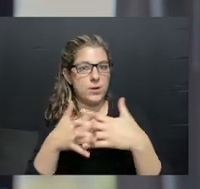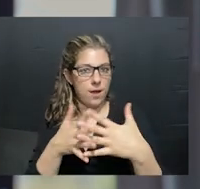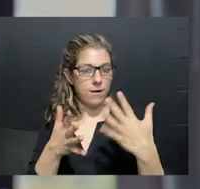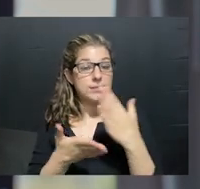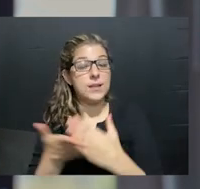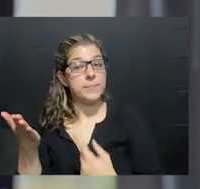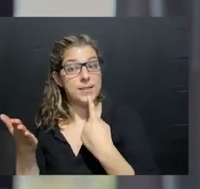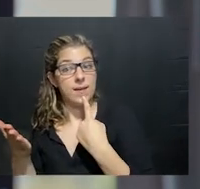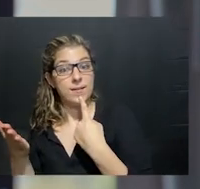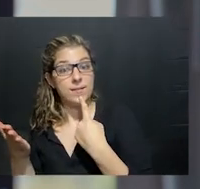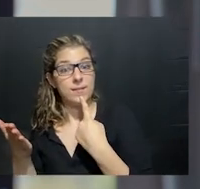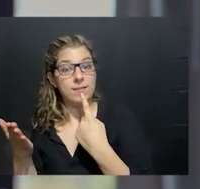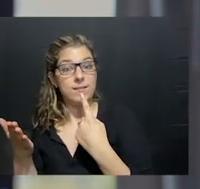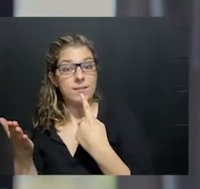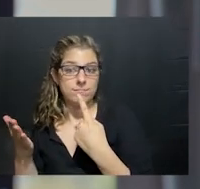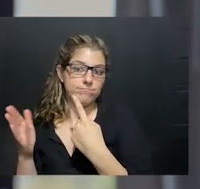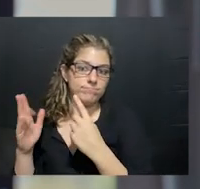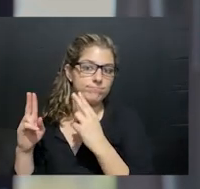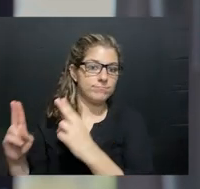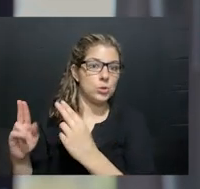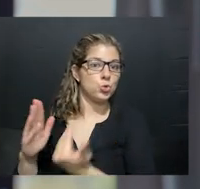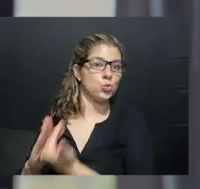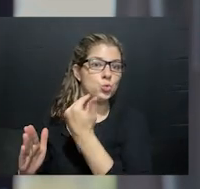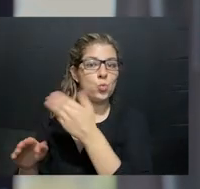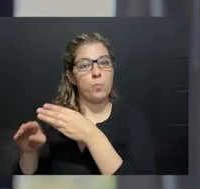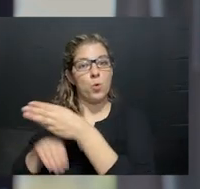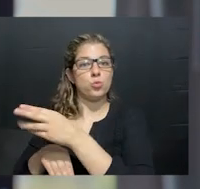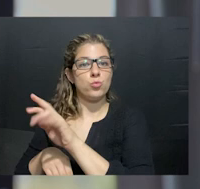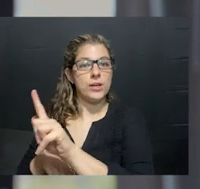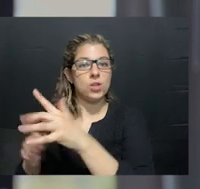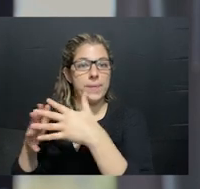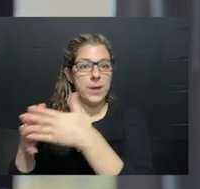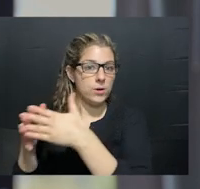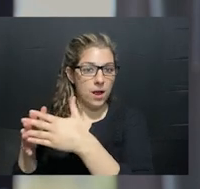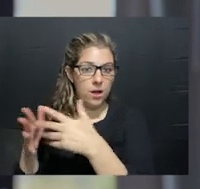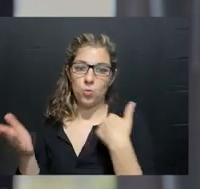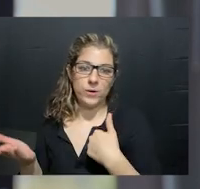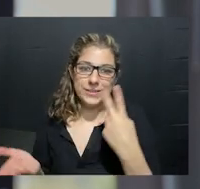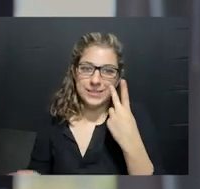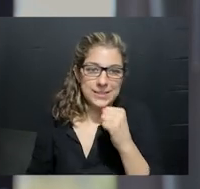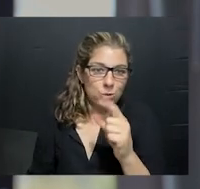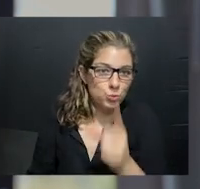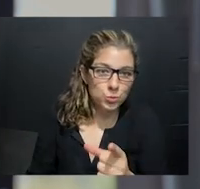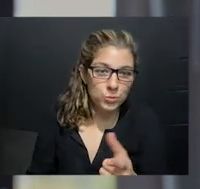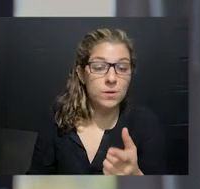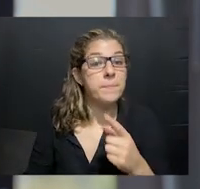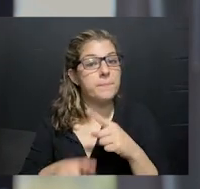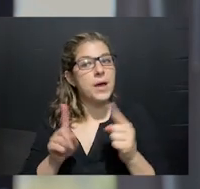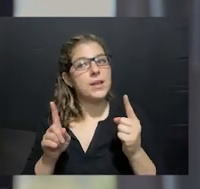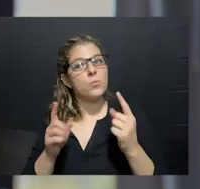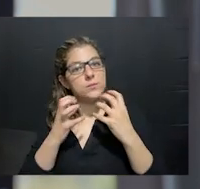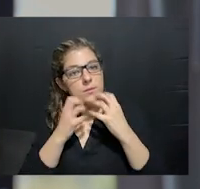Some said it came to signify a new post-racial America. We've seen that that was not necessarily the case, but it